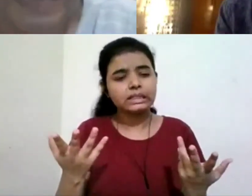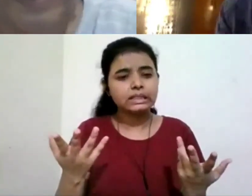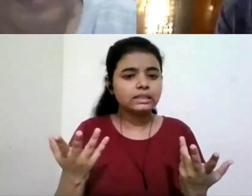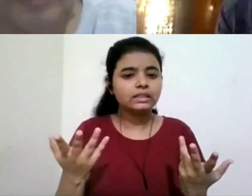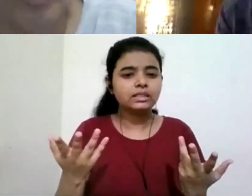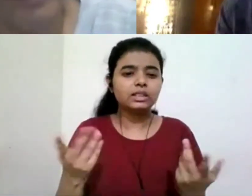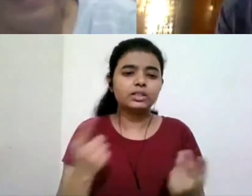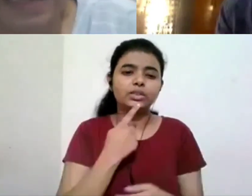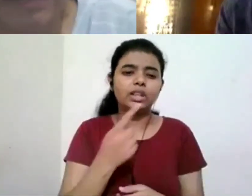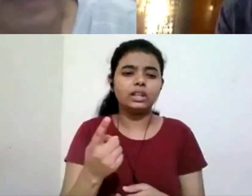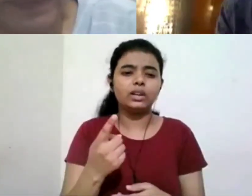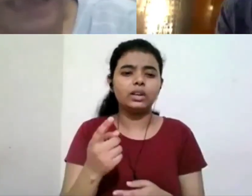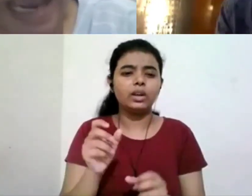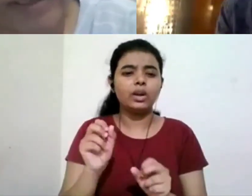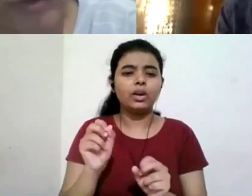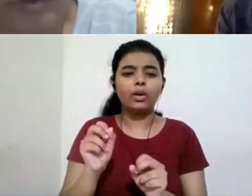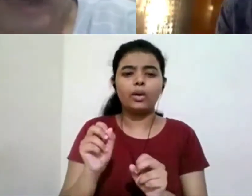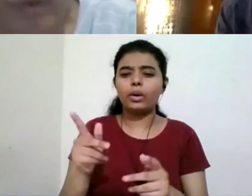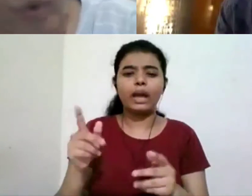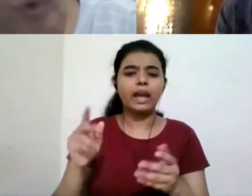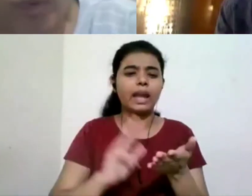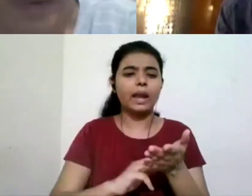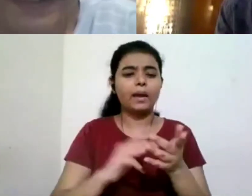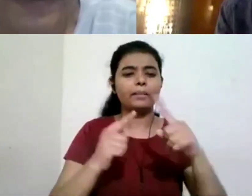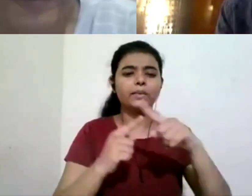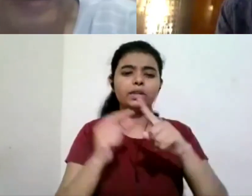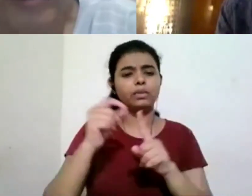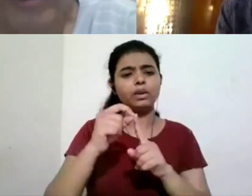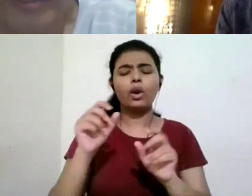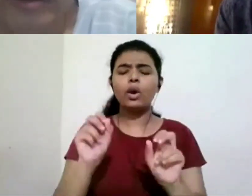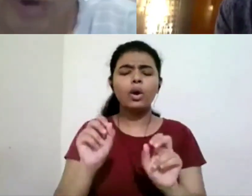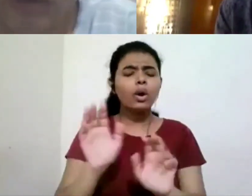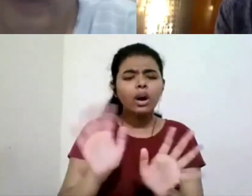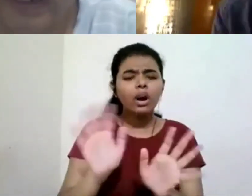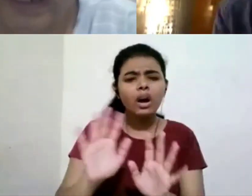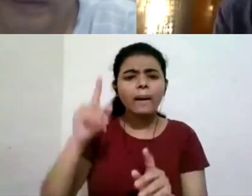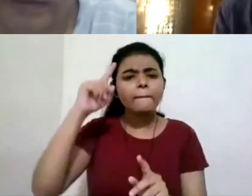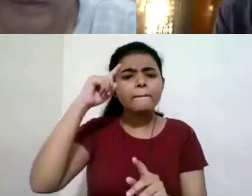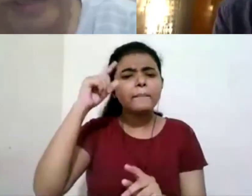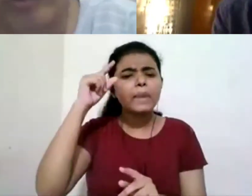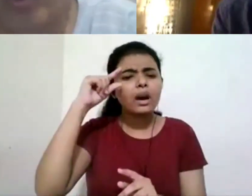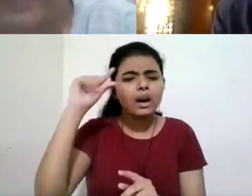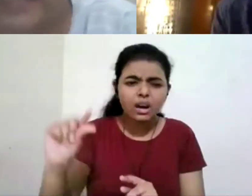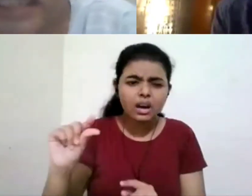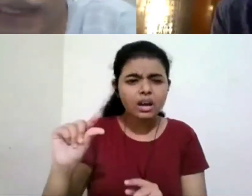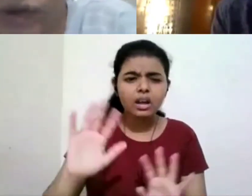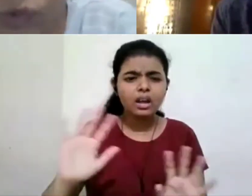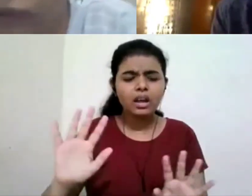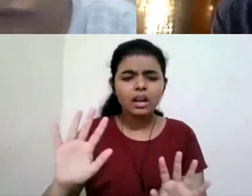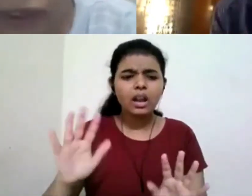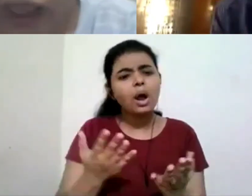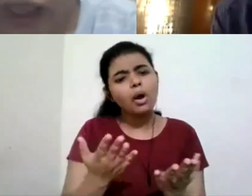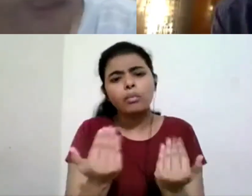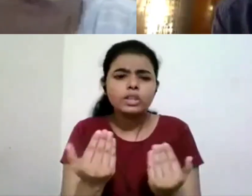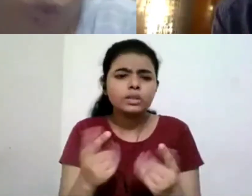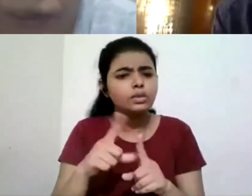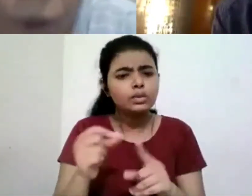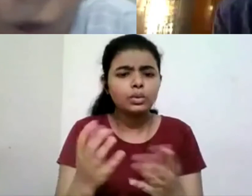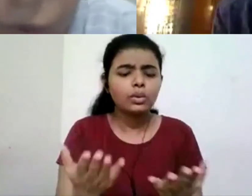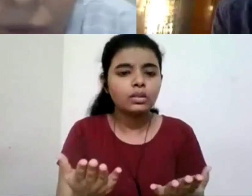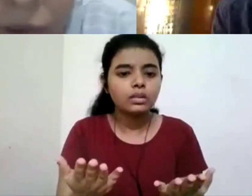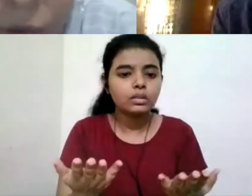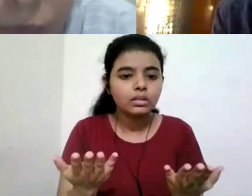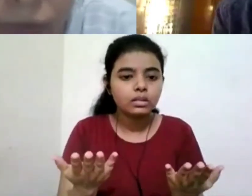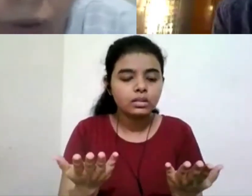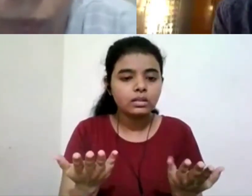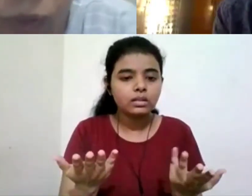you sat there and you looked at the MTP Act and you said, no, mental retardation has not been this thing, so hence she can do it. So what